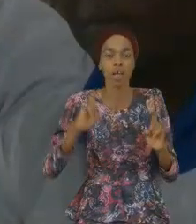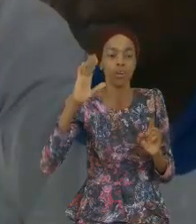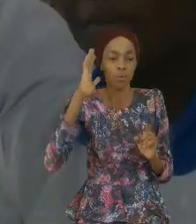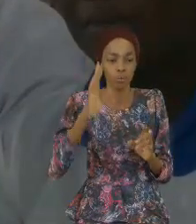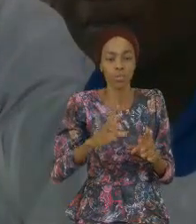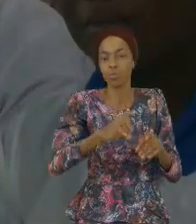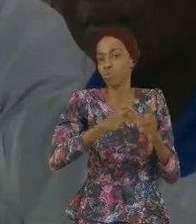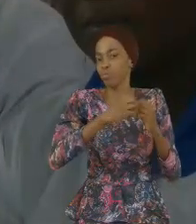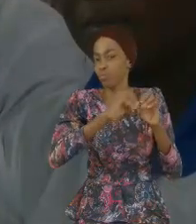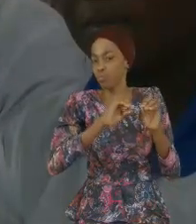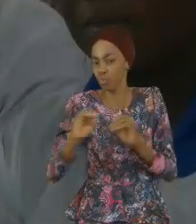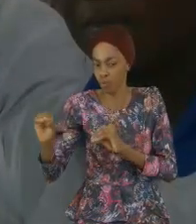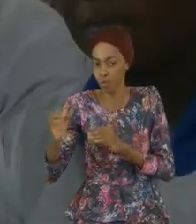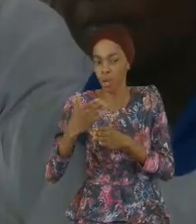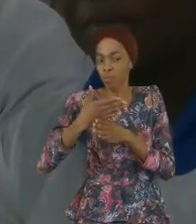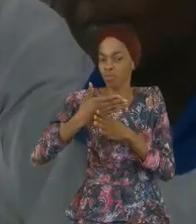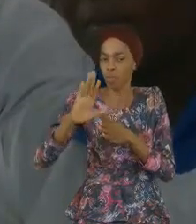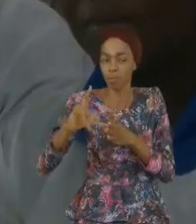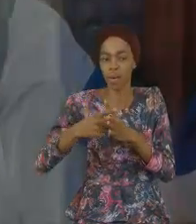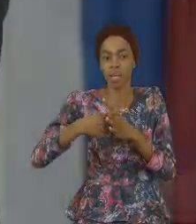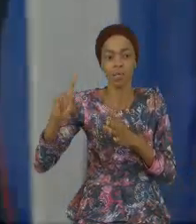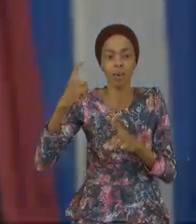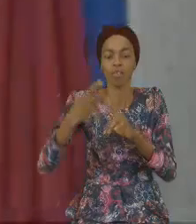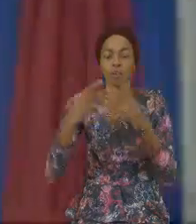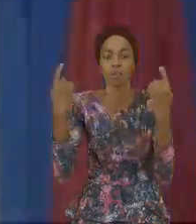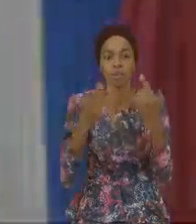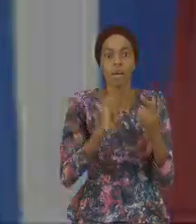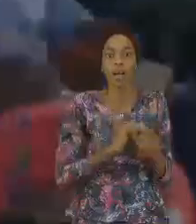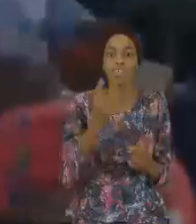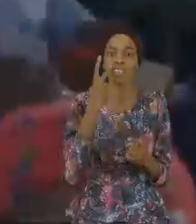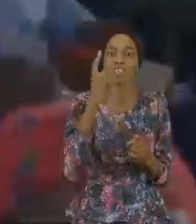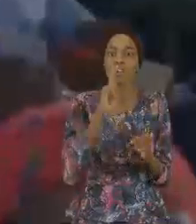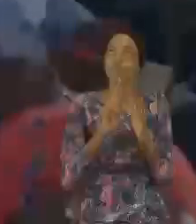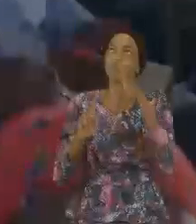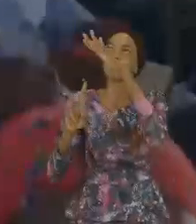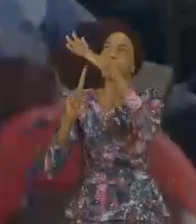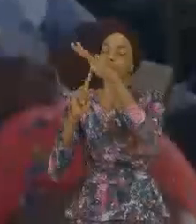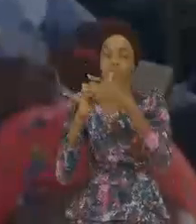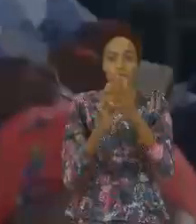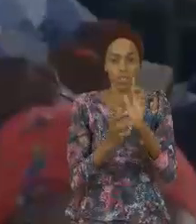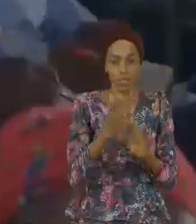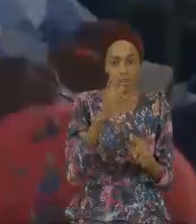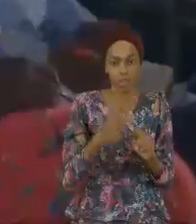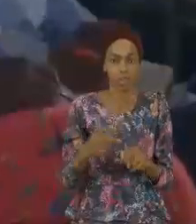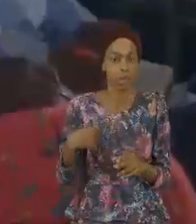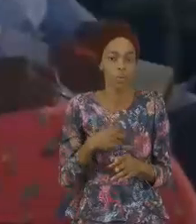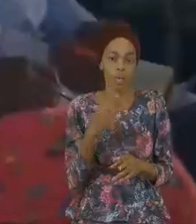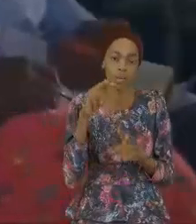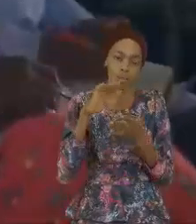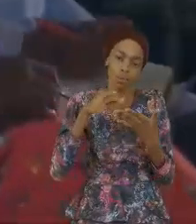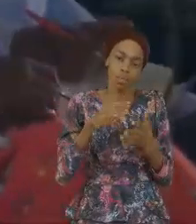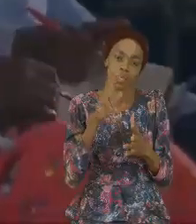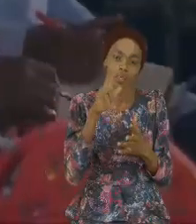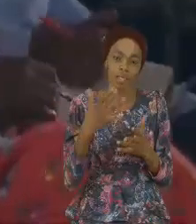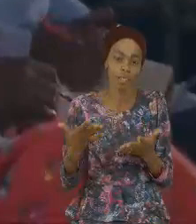this and get to the heights. I see you on top. Now we're looking at three things here. Number